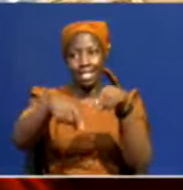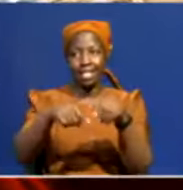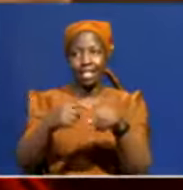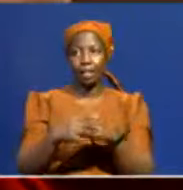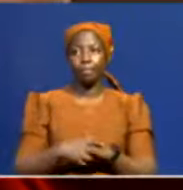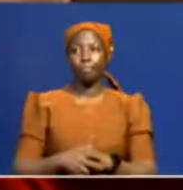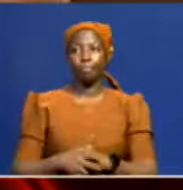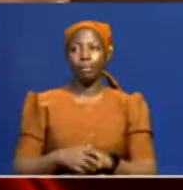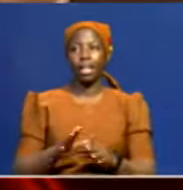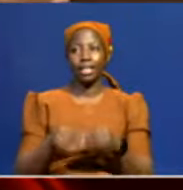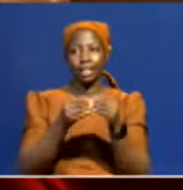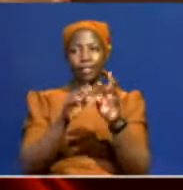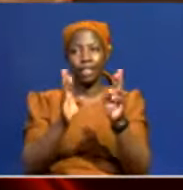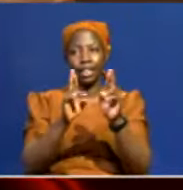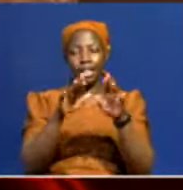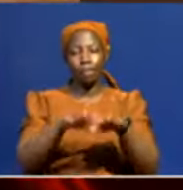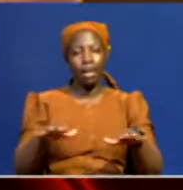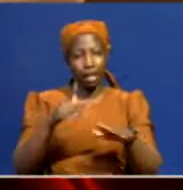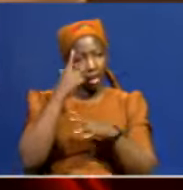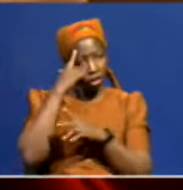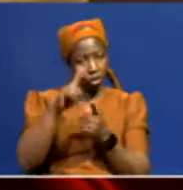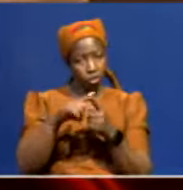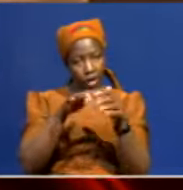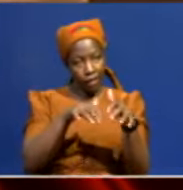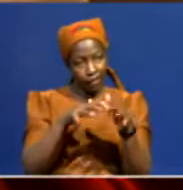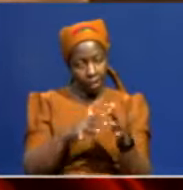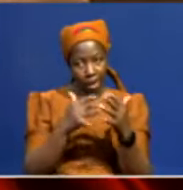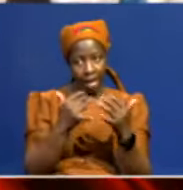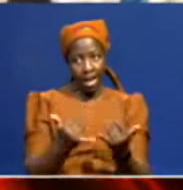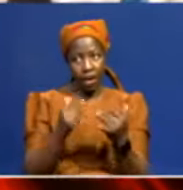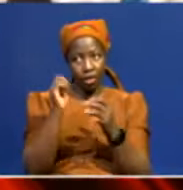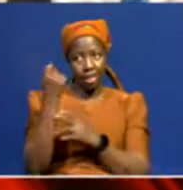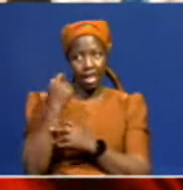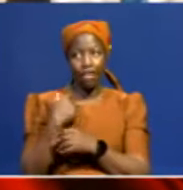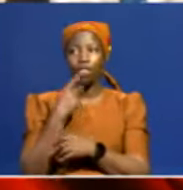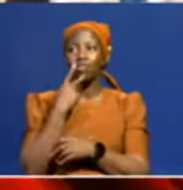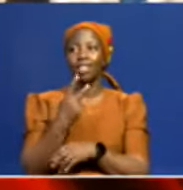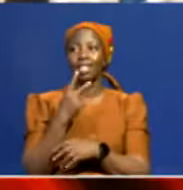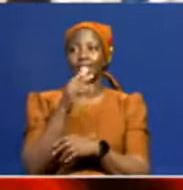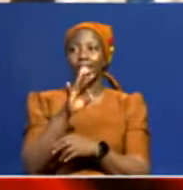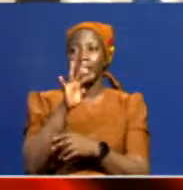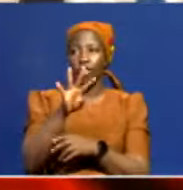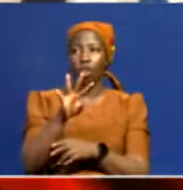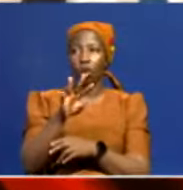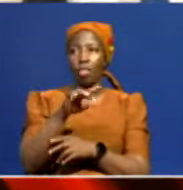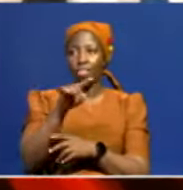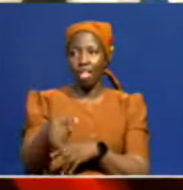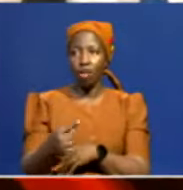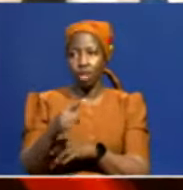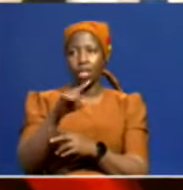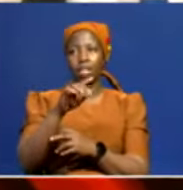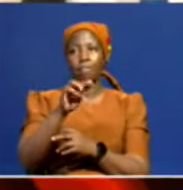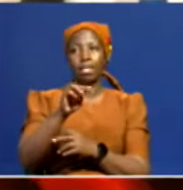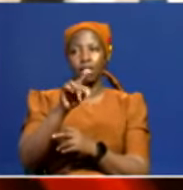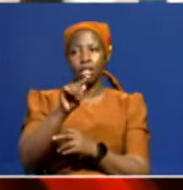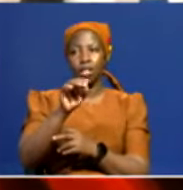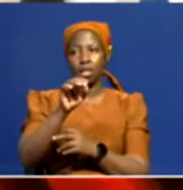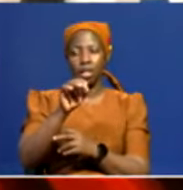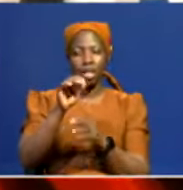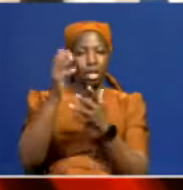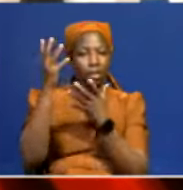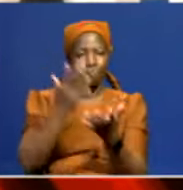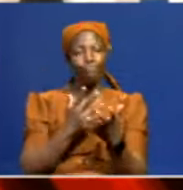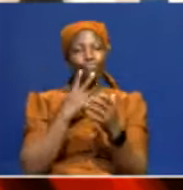farmers. Kenya is currently producing 234,000 metric tons of rice and importing another 700,000